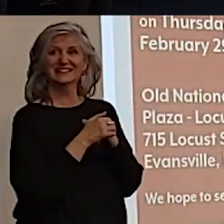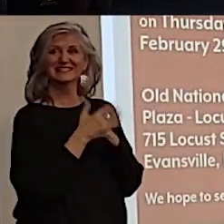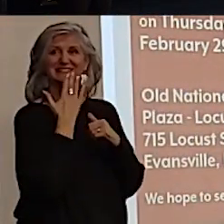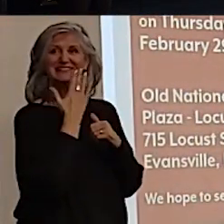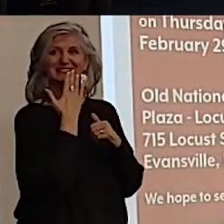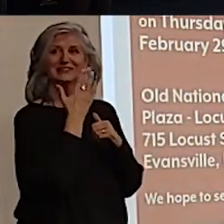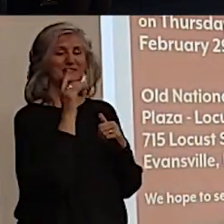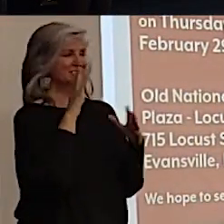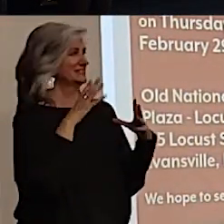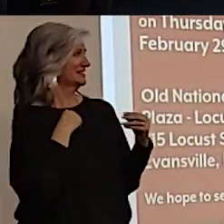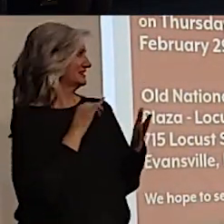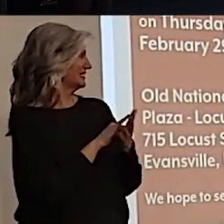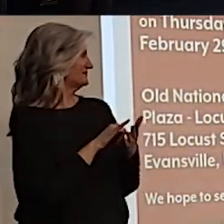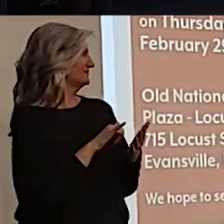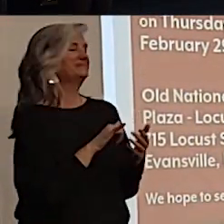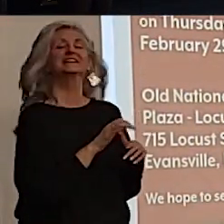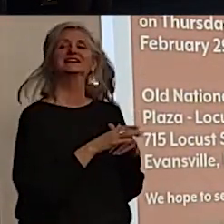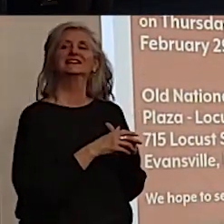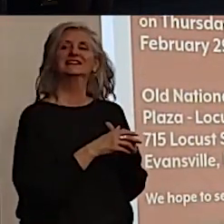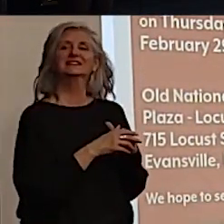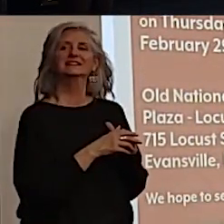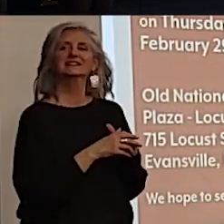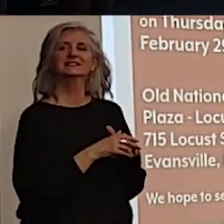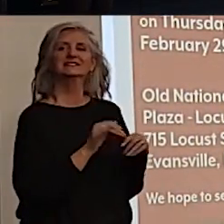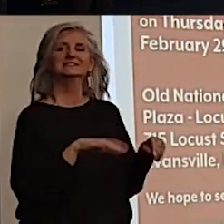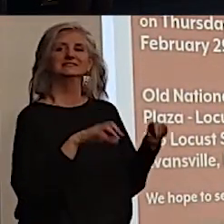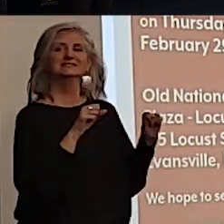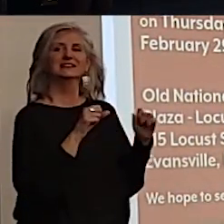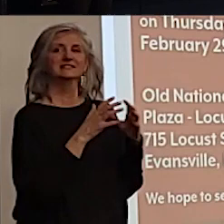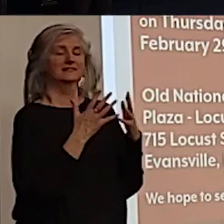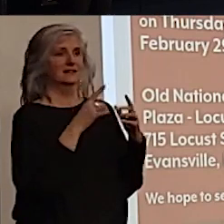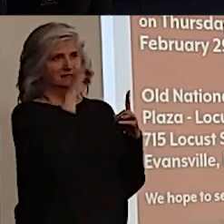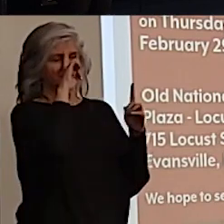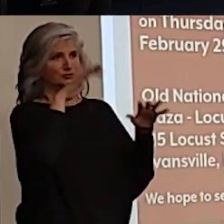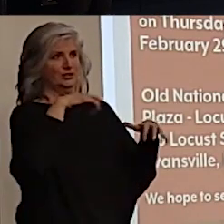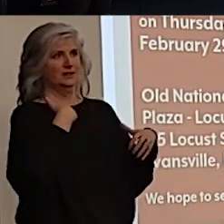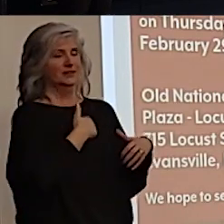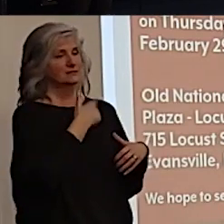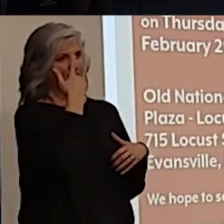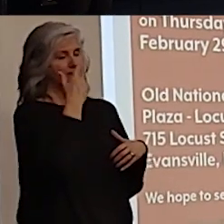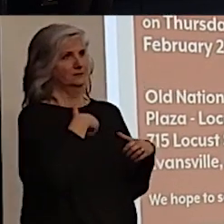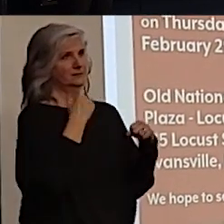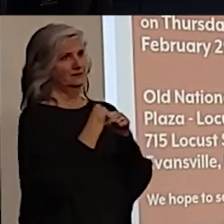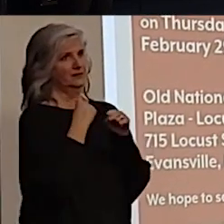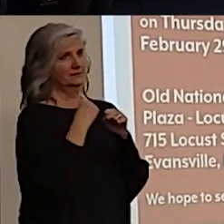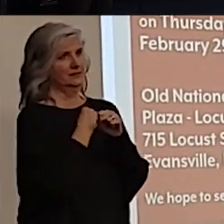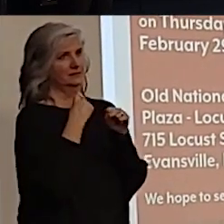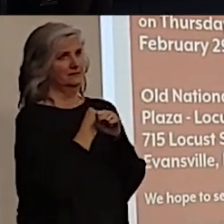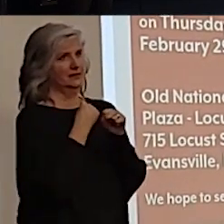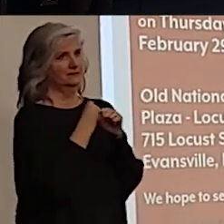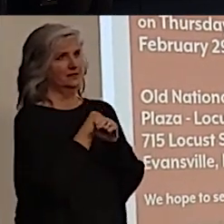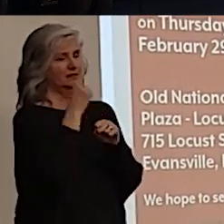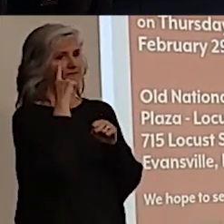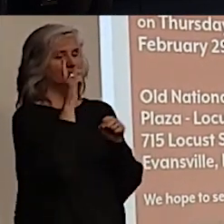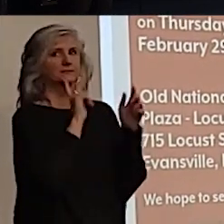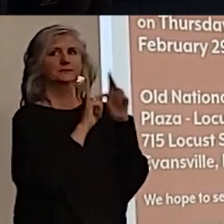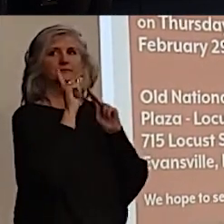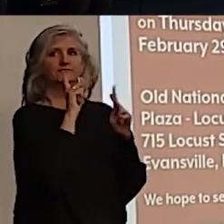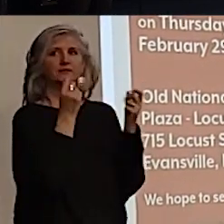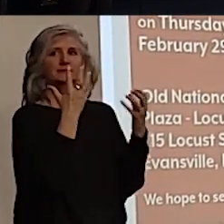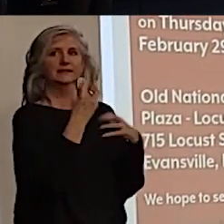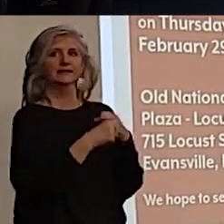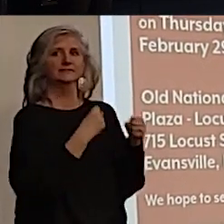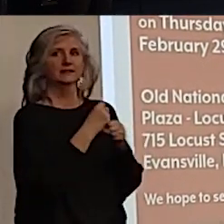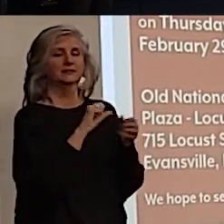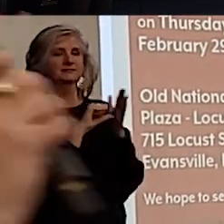we will take that. So it takes sort of a lot to shock us, because we've been fighting for Hoosiers for 50 years. So I just